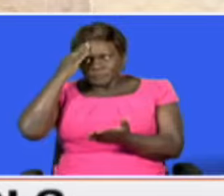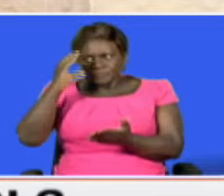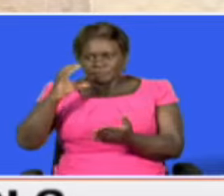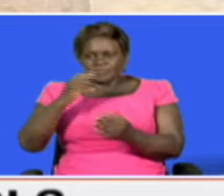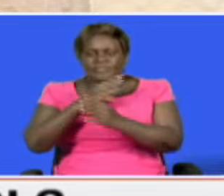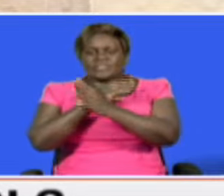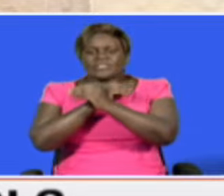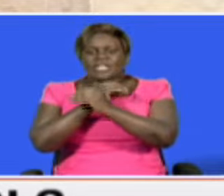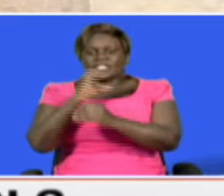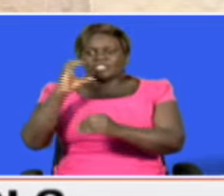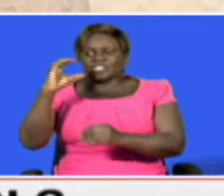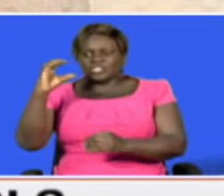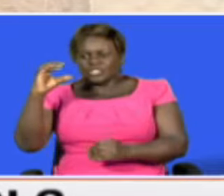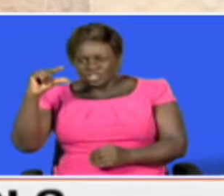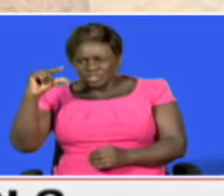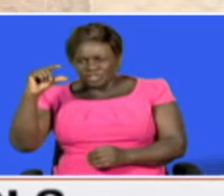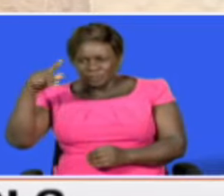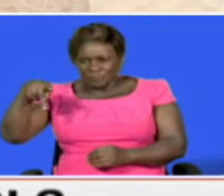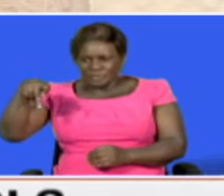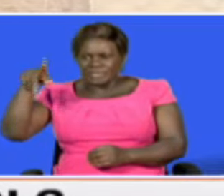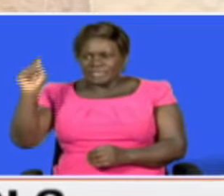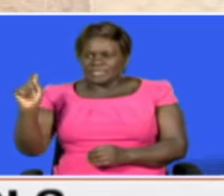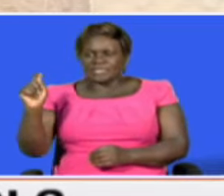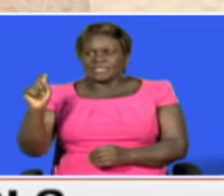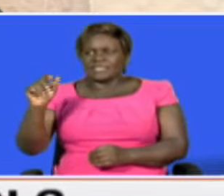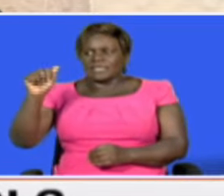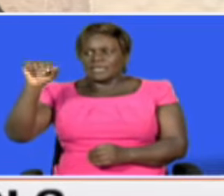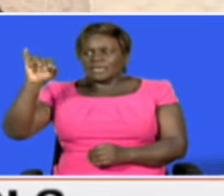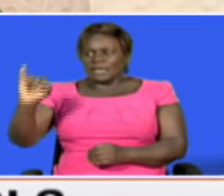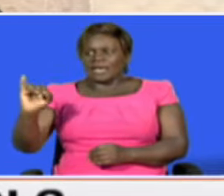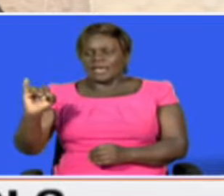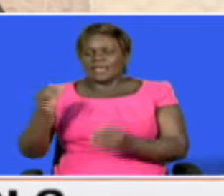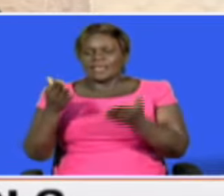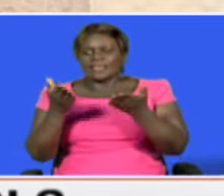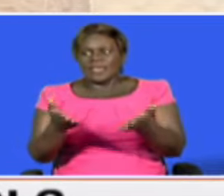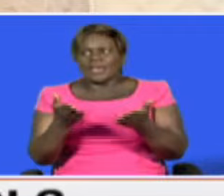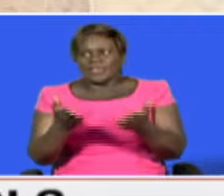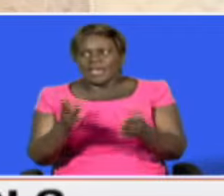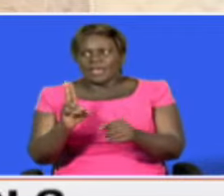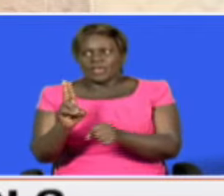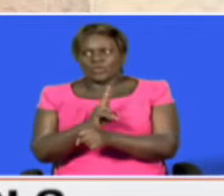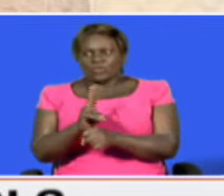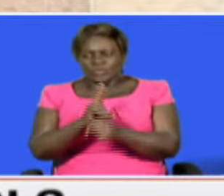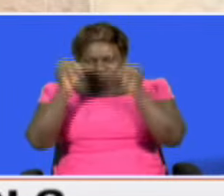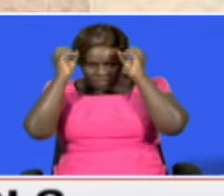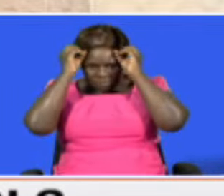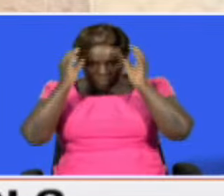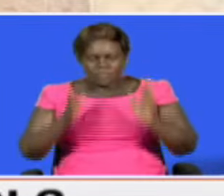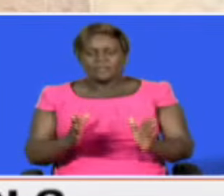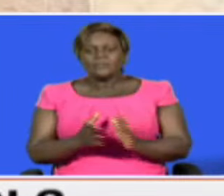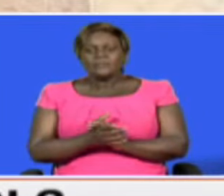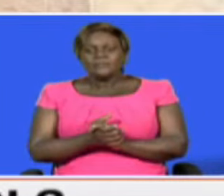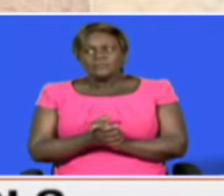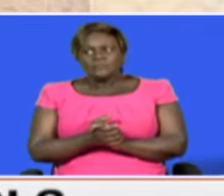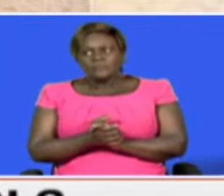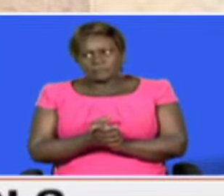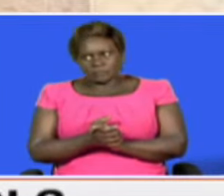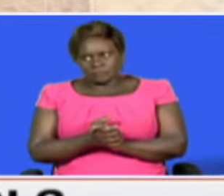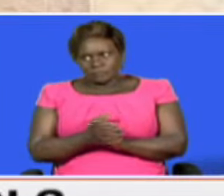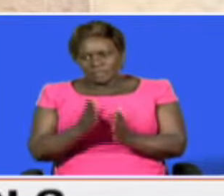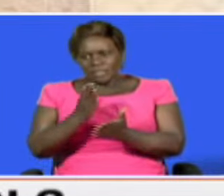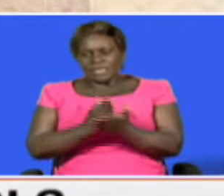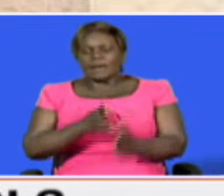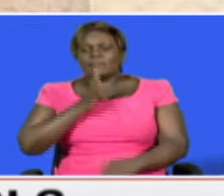and generative AI applications are already being used by the students and by